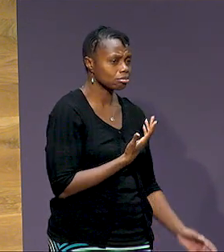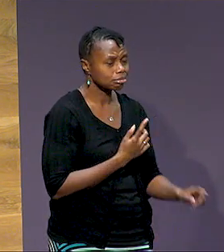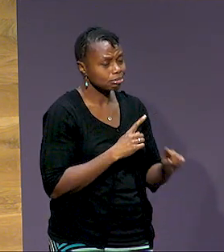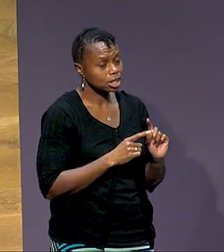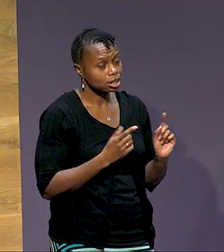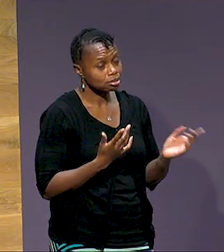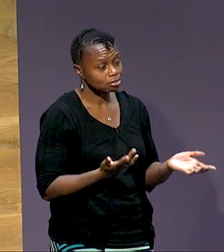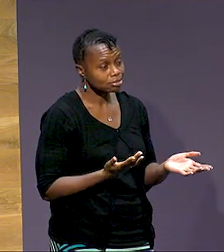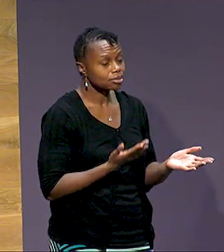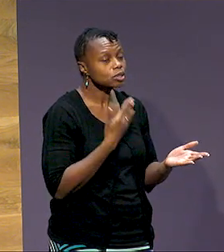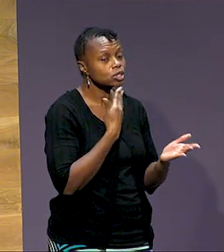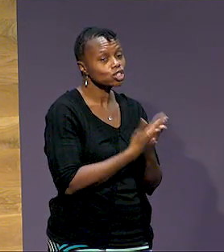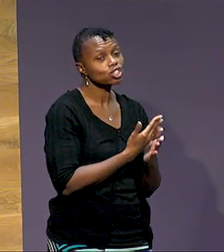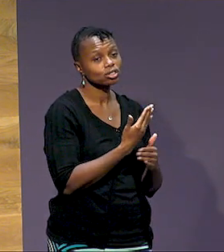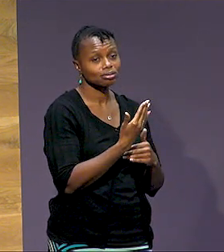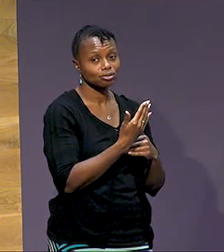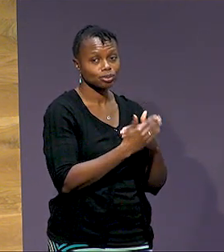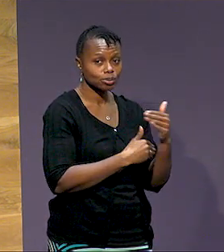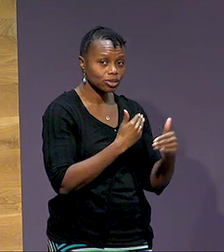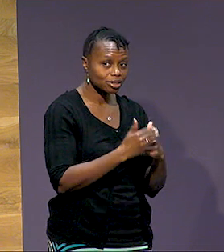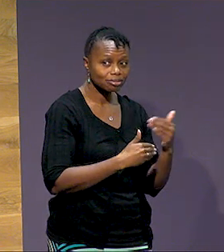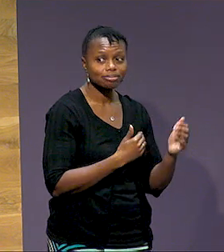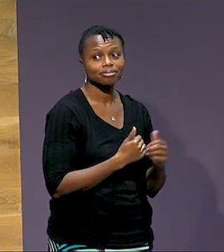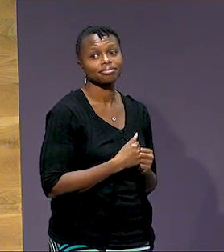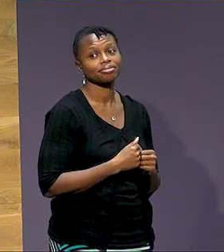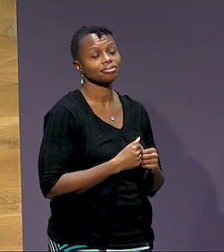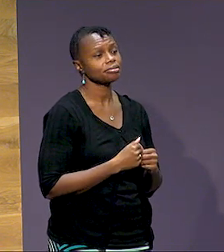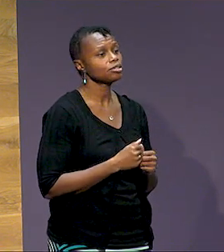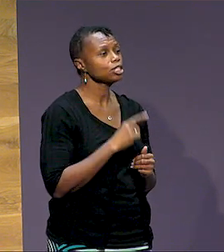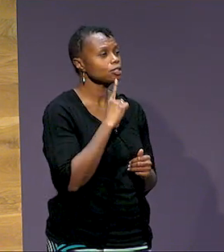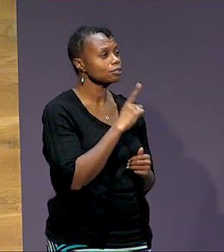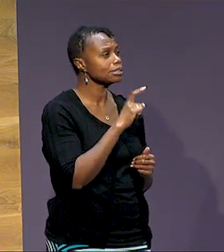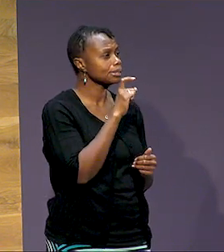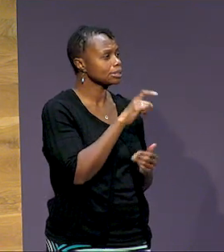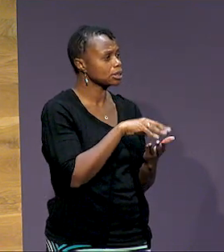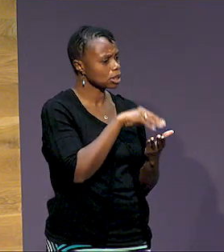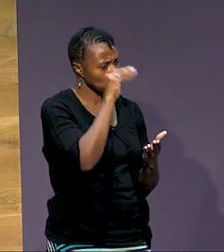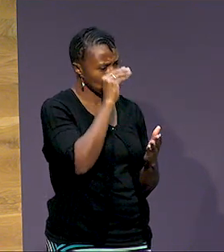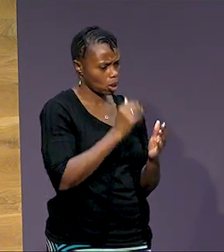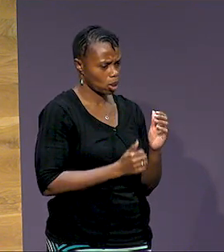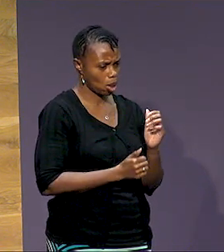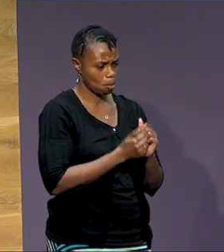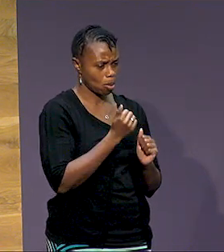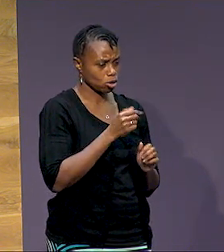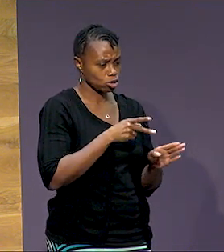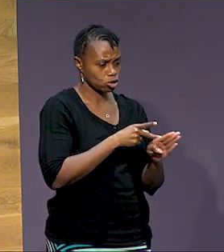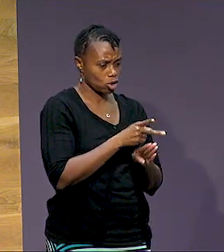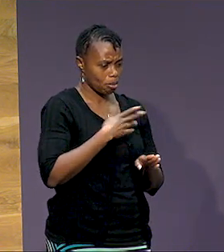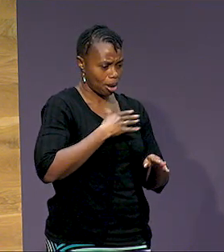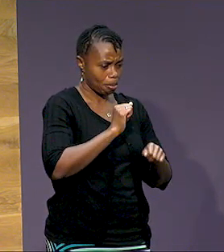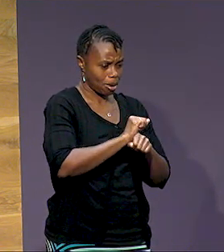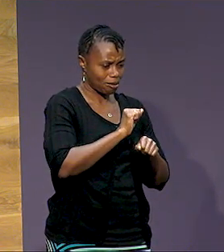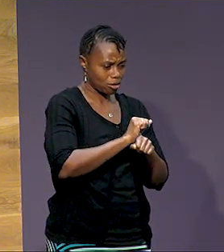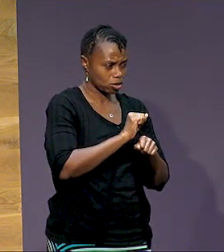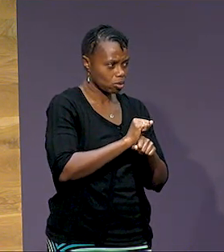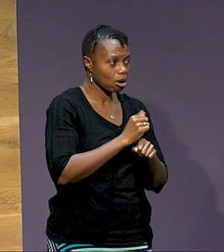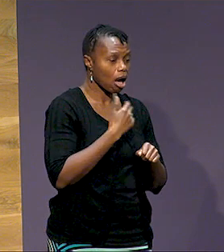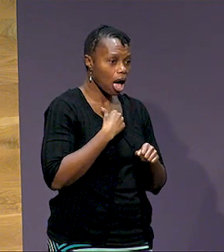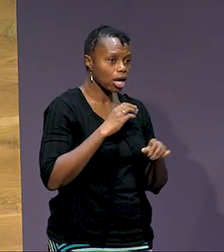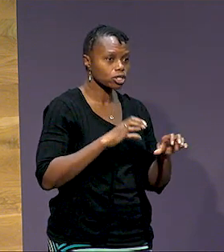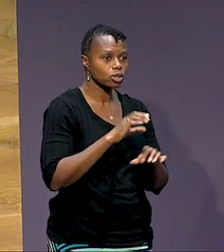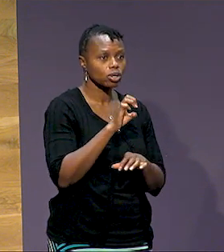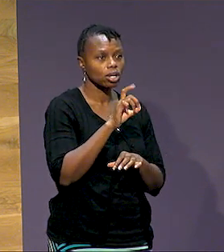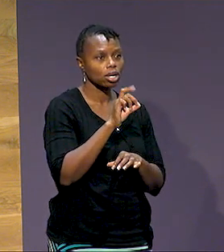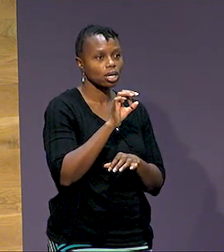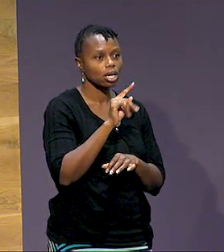a good process. But the thing I think that I've had to learn the most is in my professional work, most of what I do is editorial work,